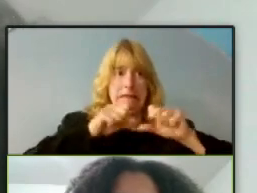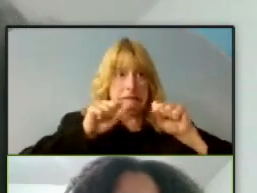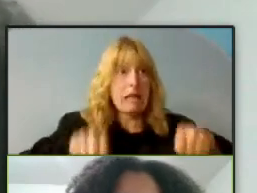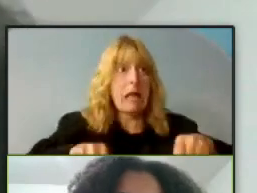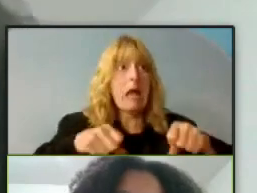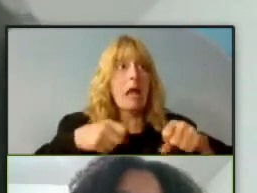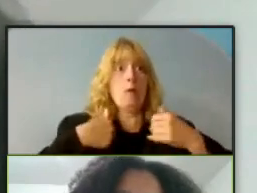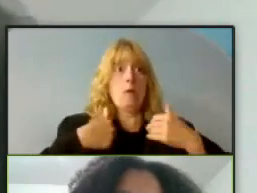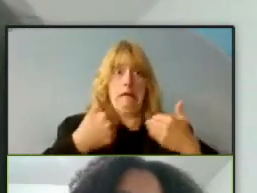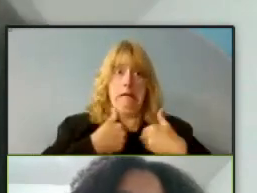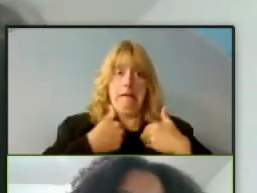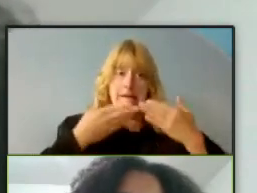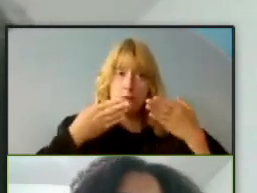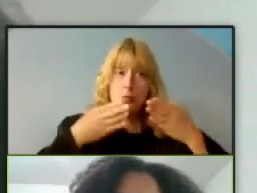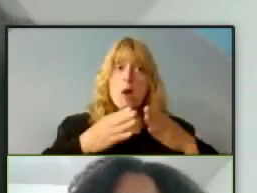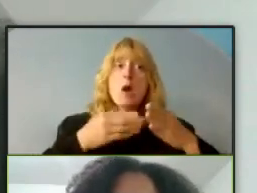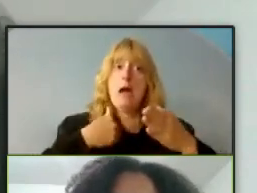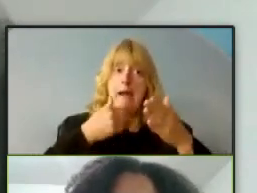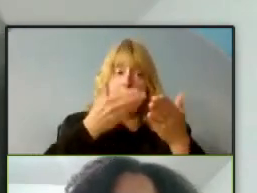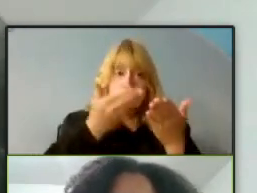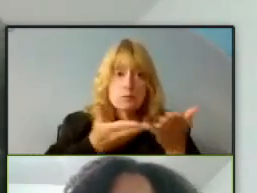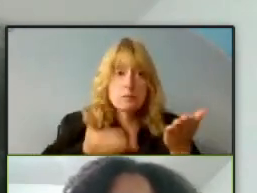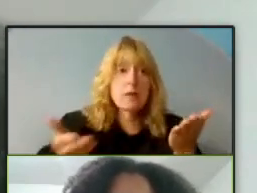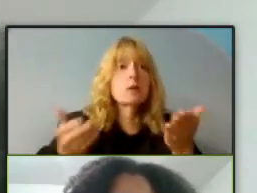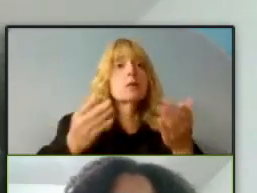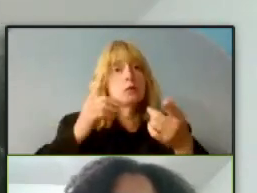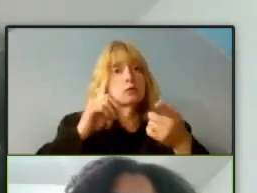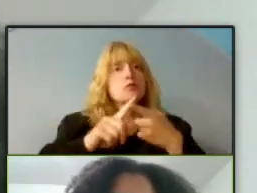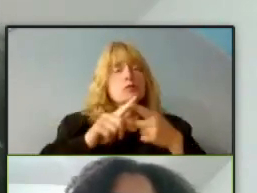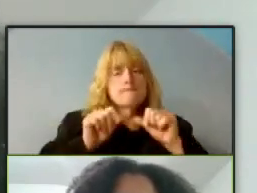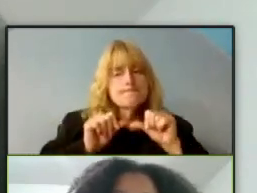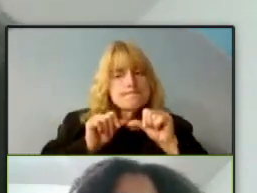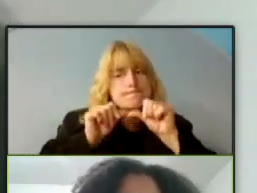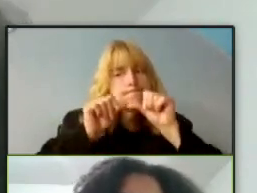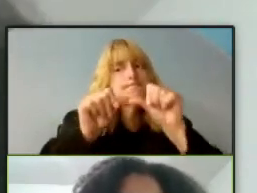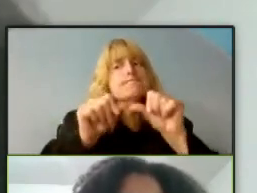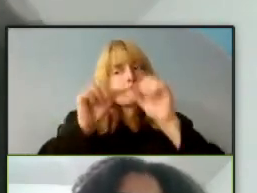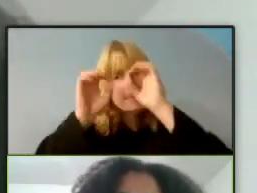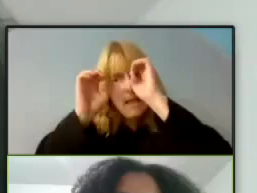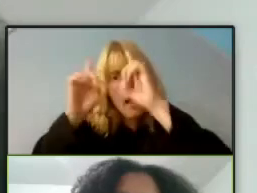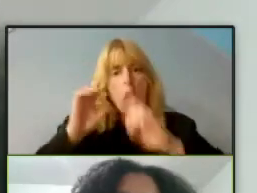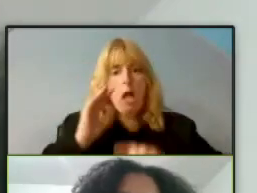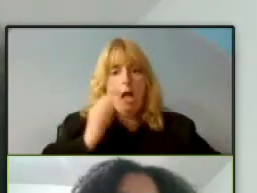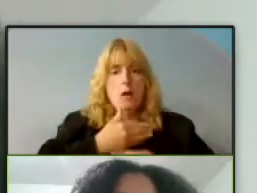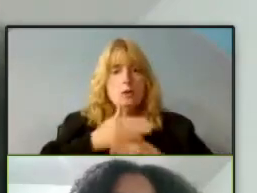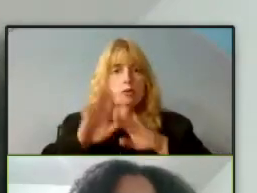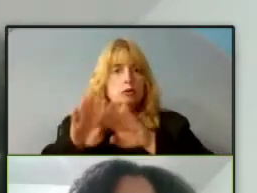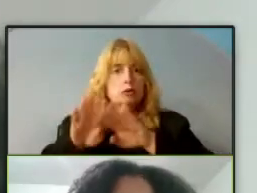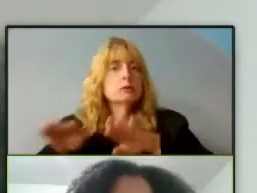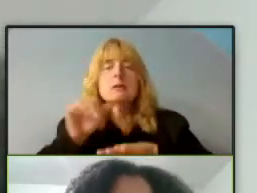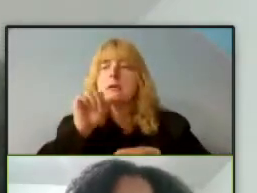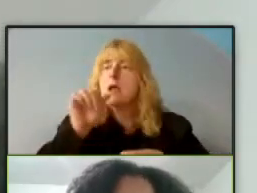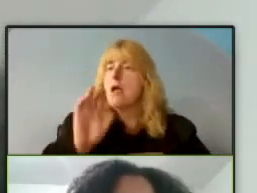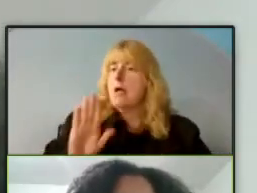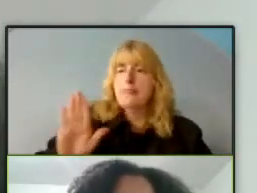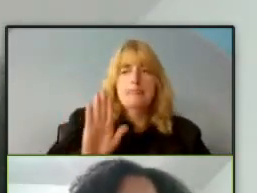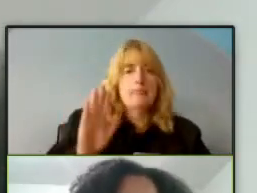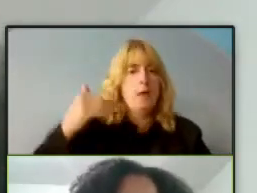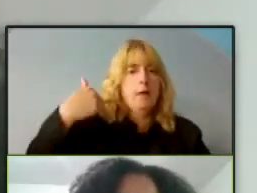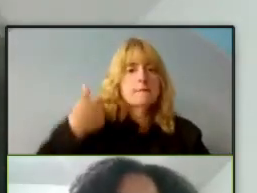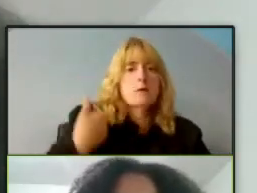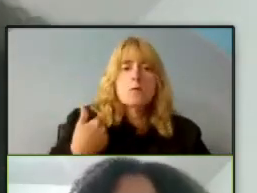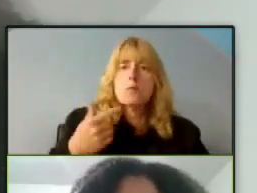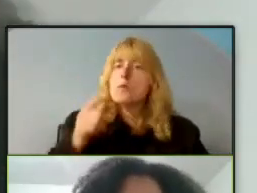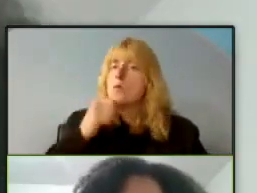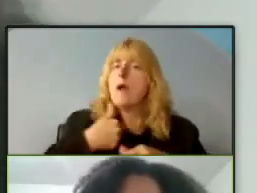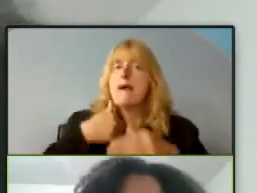do our due diligence to continue educating our children. It is not their fault that they don't have access to certain resources.